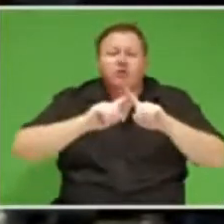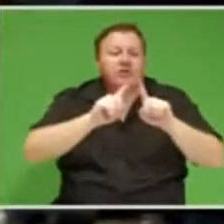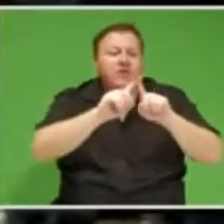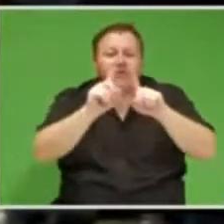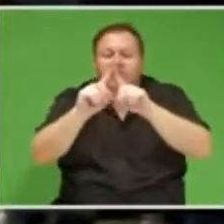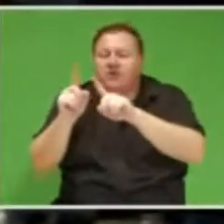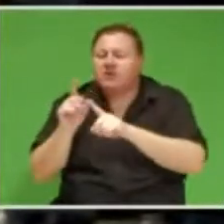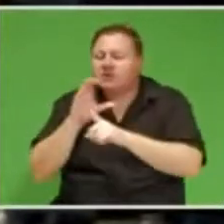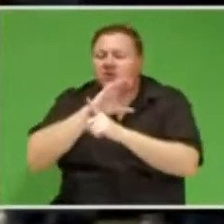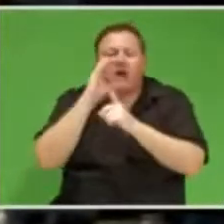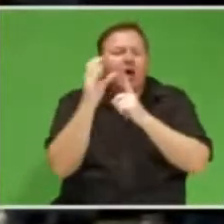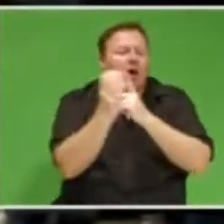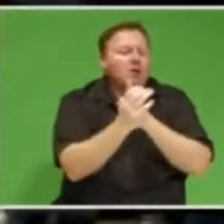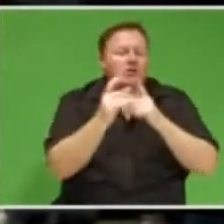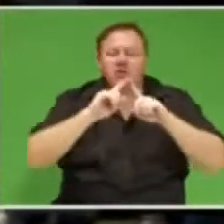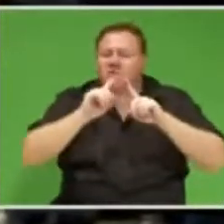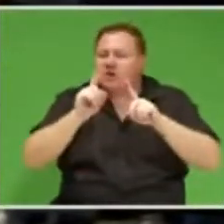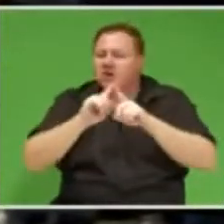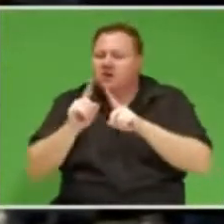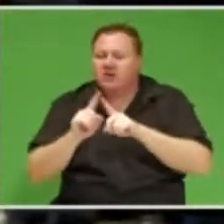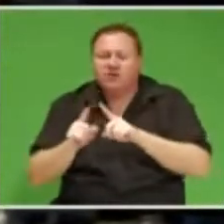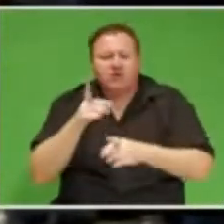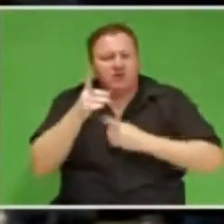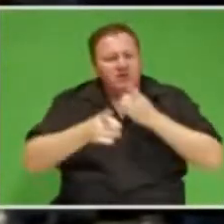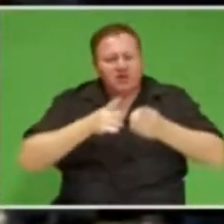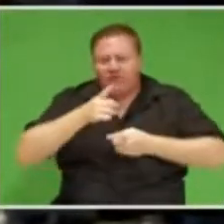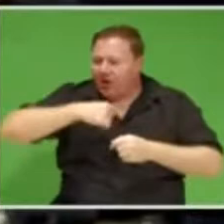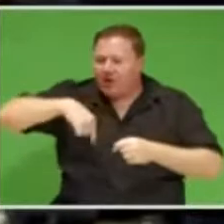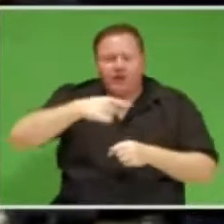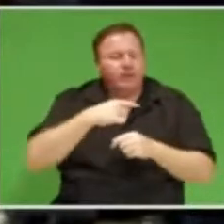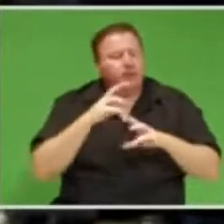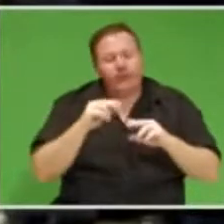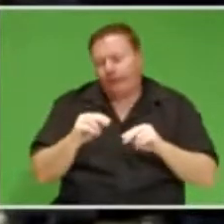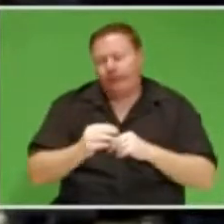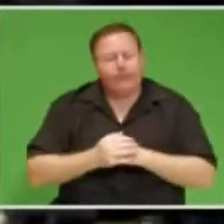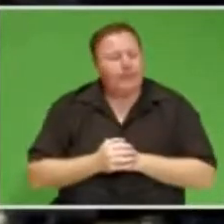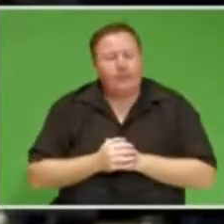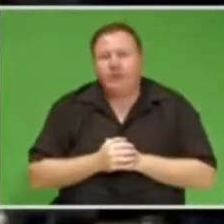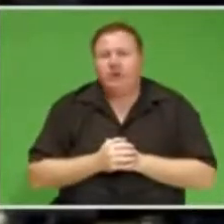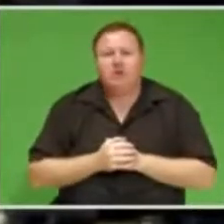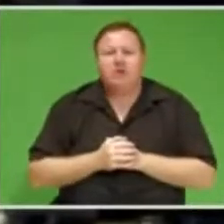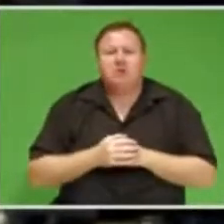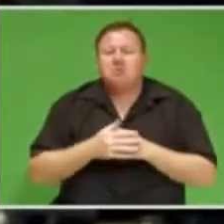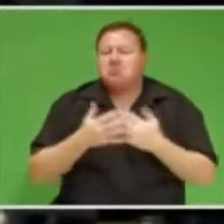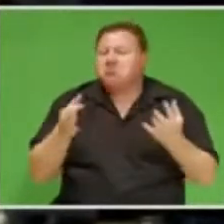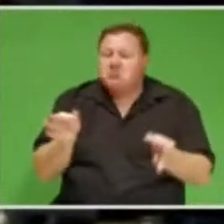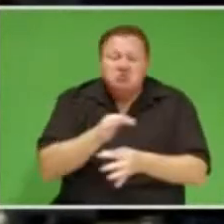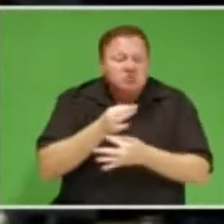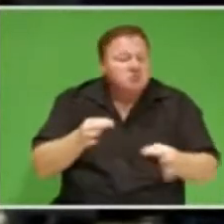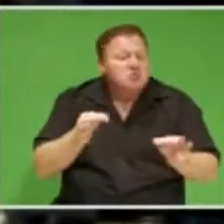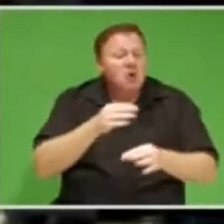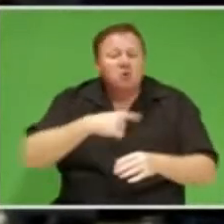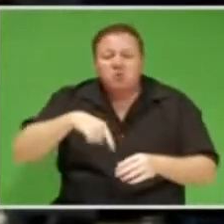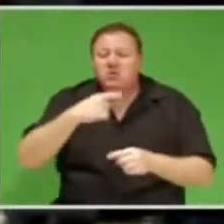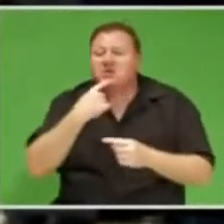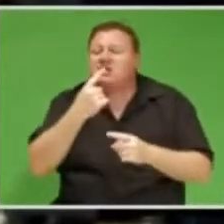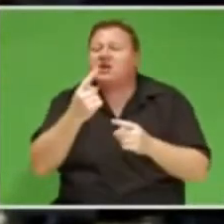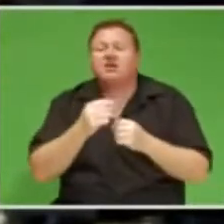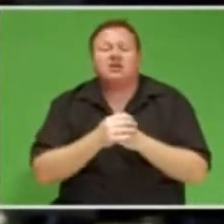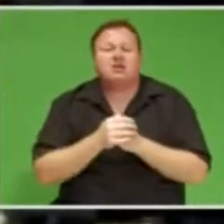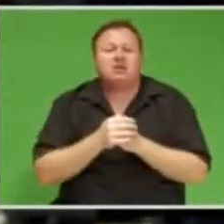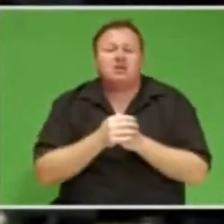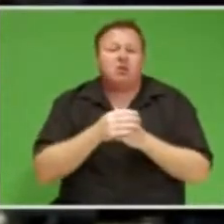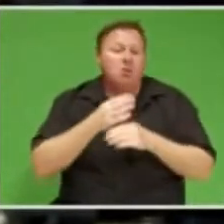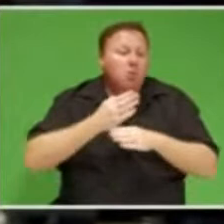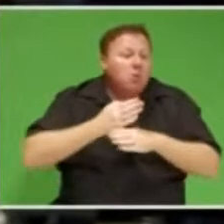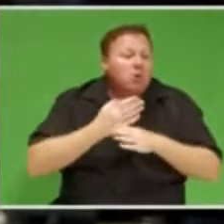the cultures that we have as a people, or by the songs that we sing, or even by the work that